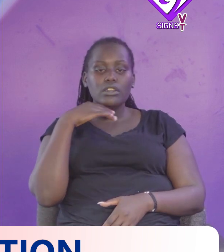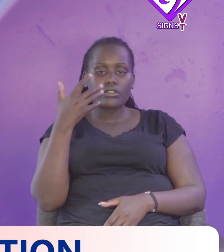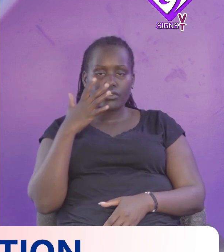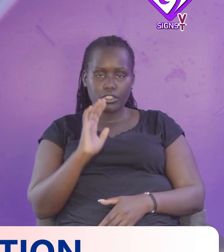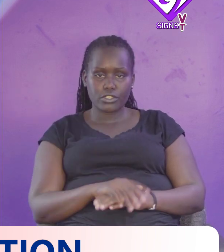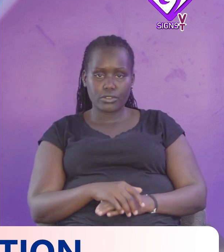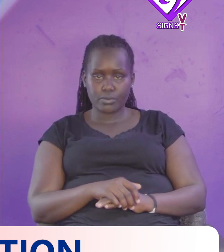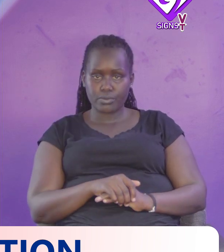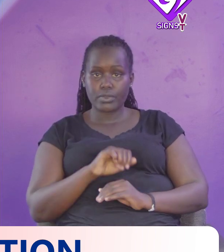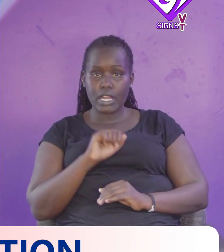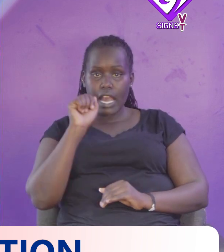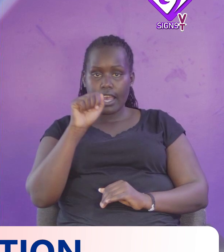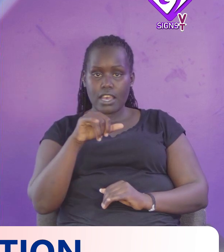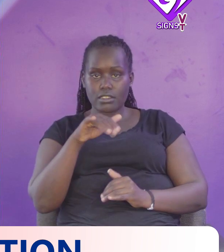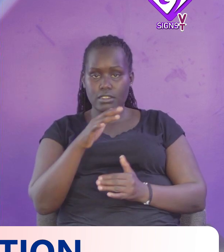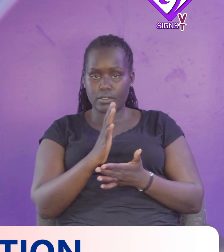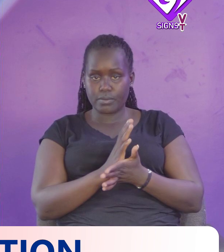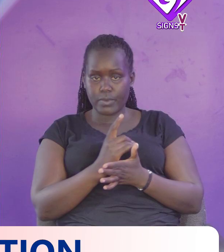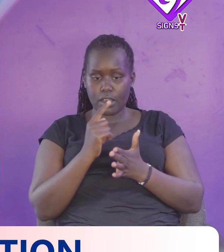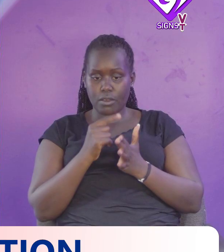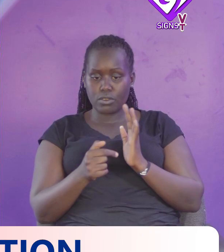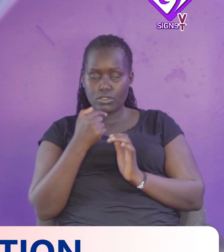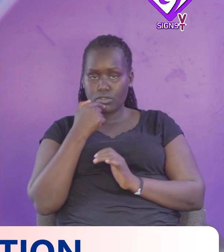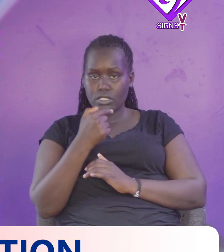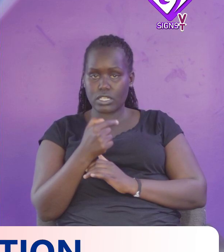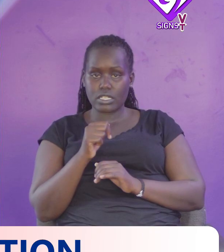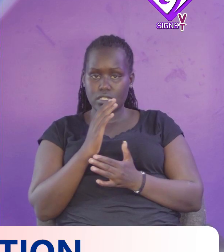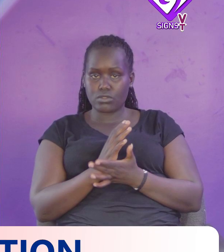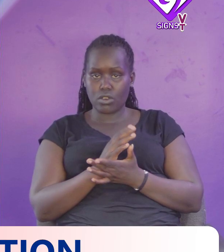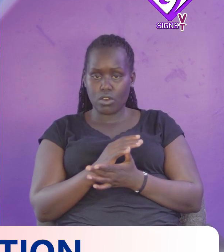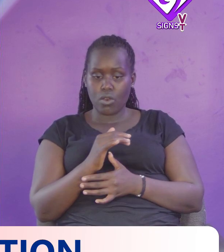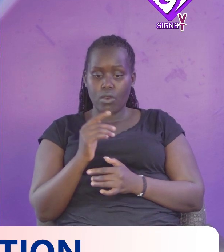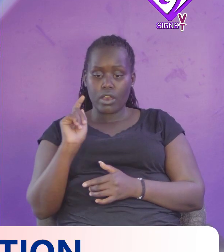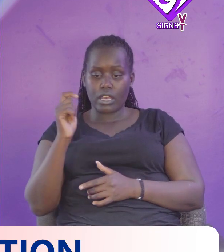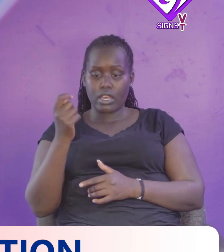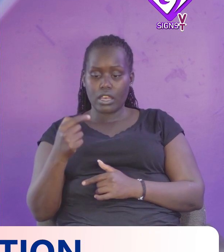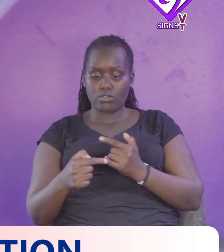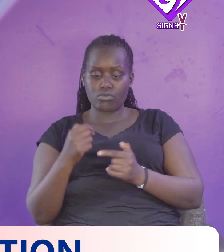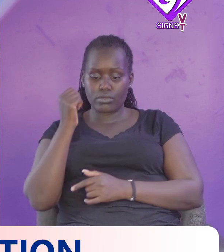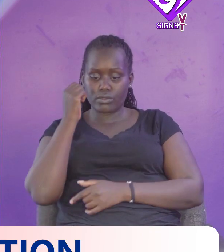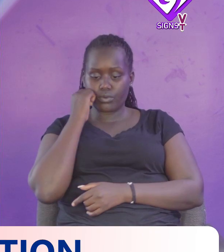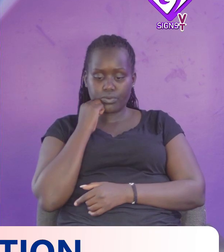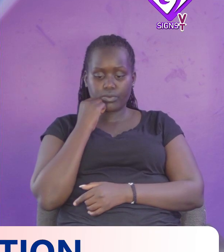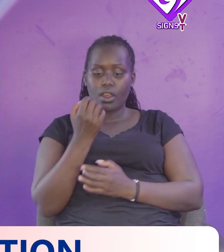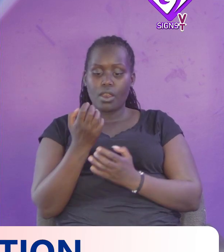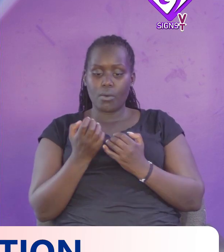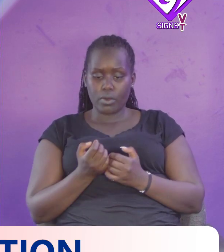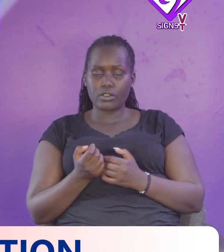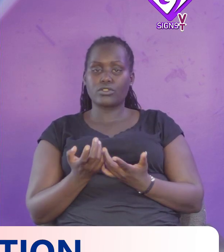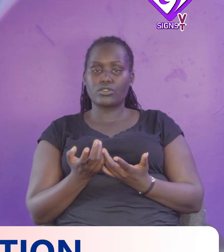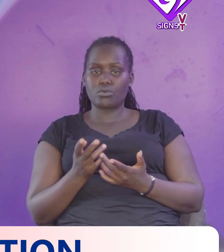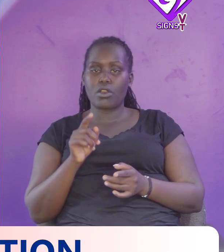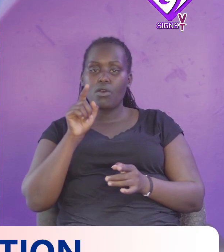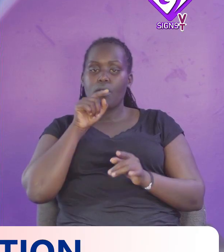is true. Actually, what you have said is true. Kenya is still mourning, and we need to be our brother's keeper, I